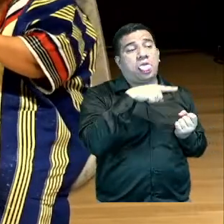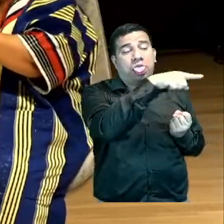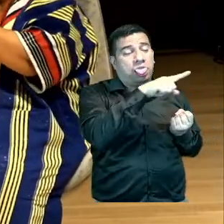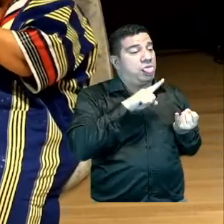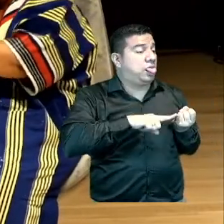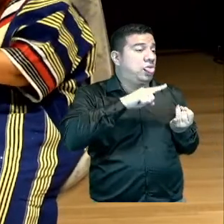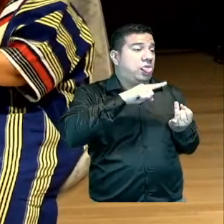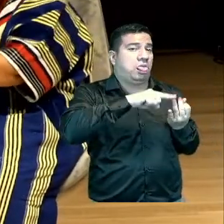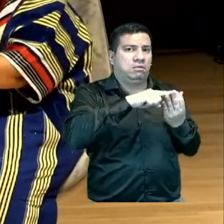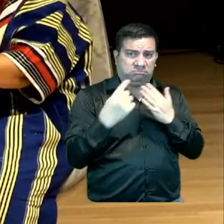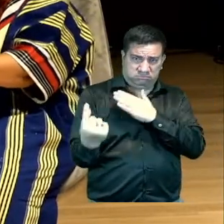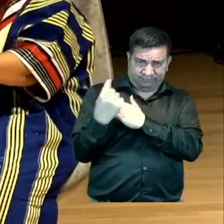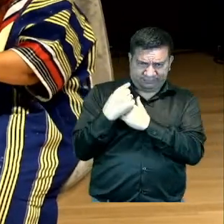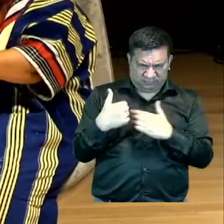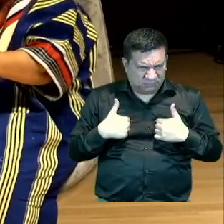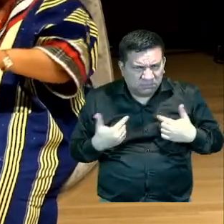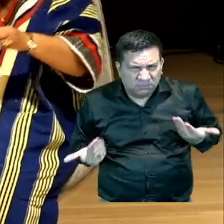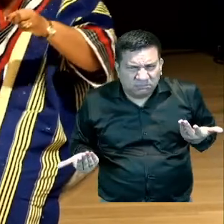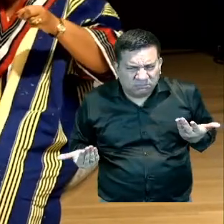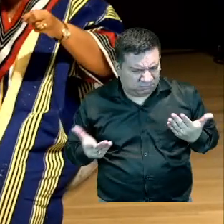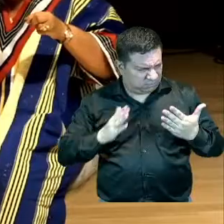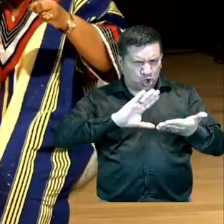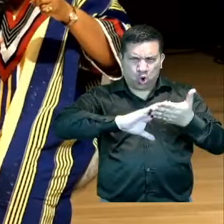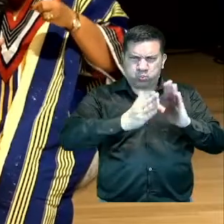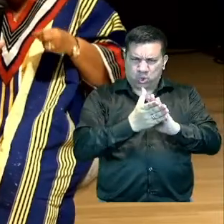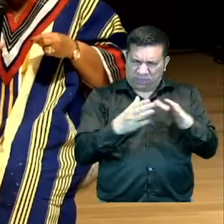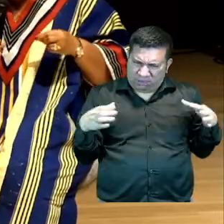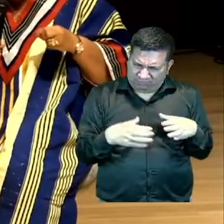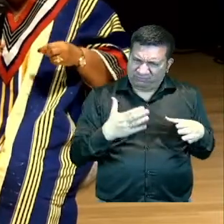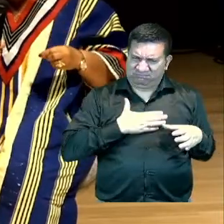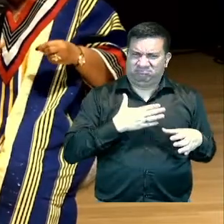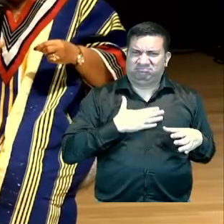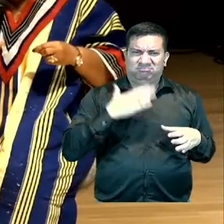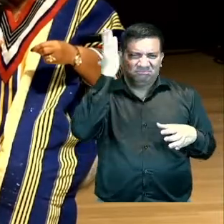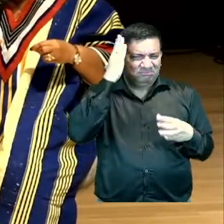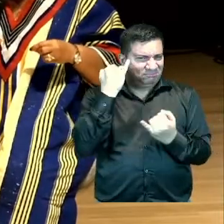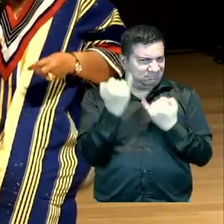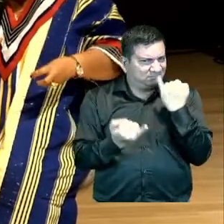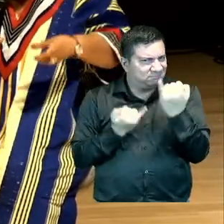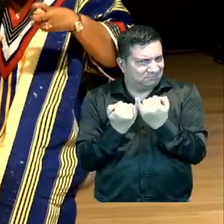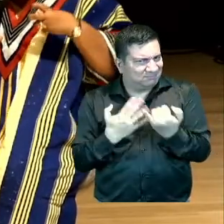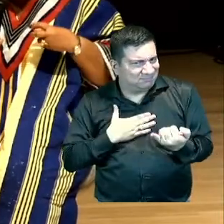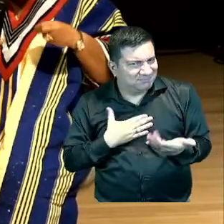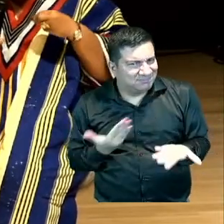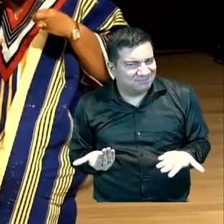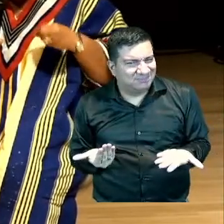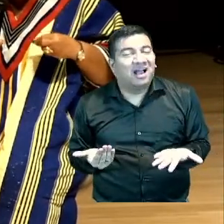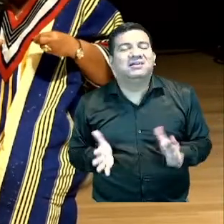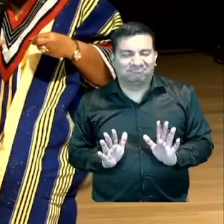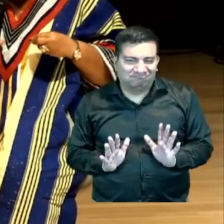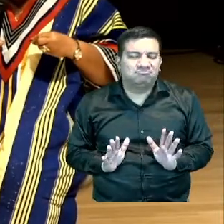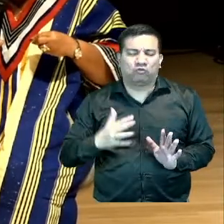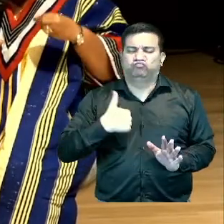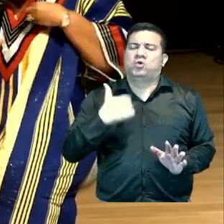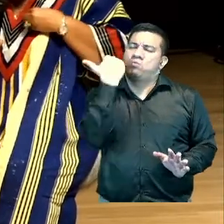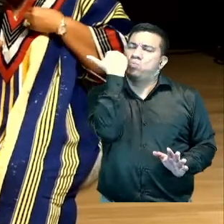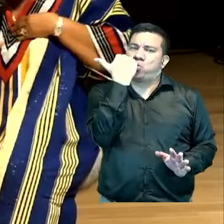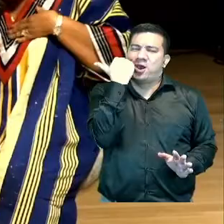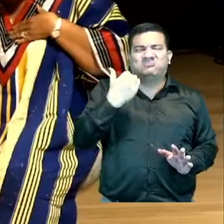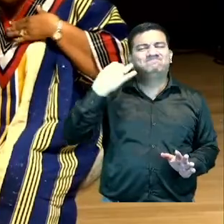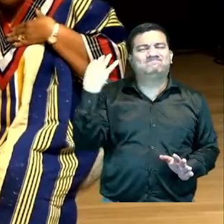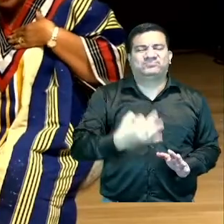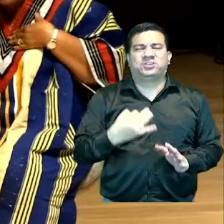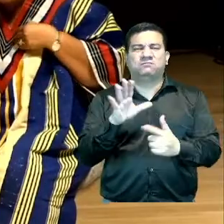community should be. So as an African woman that have come into power, not by